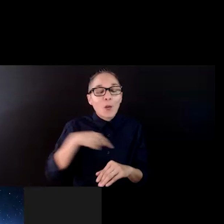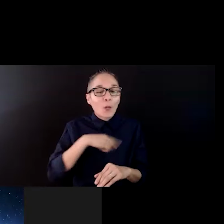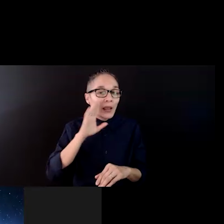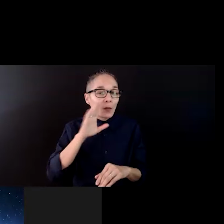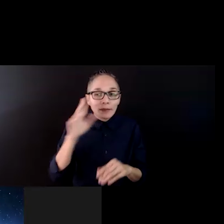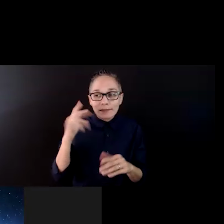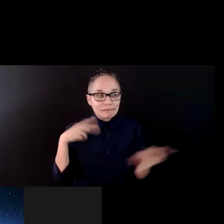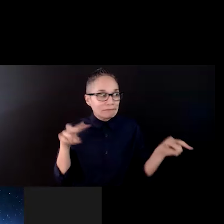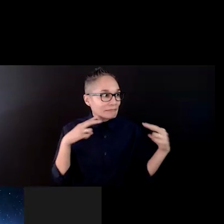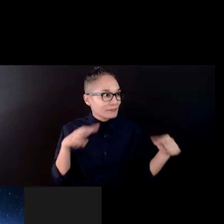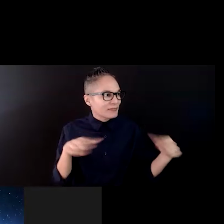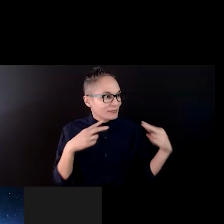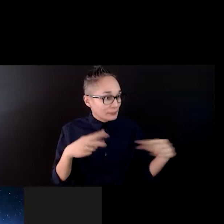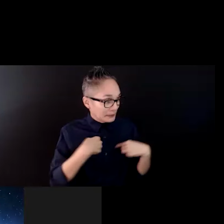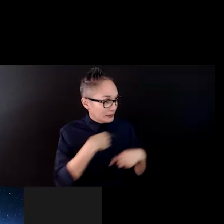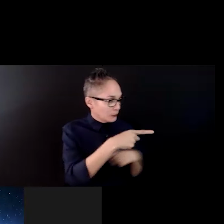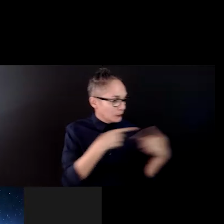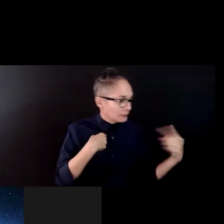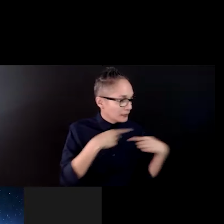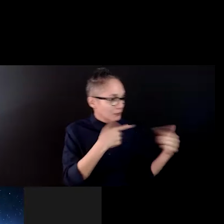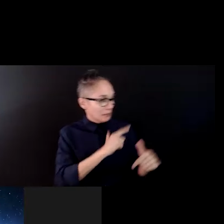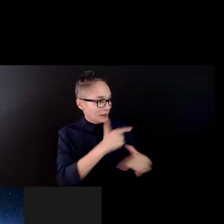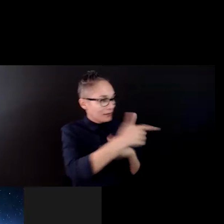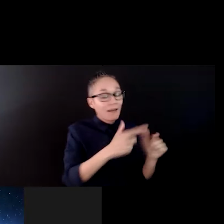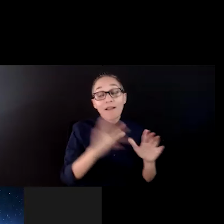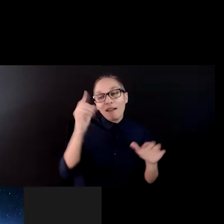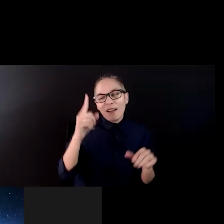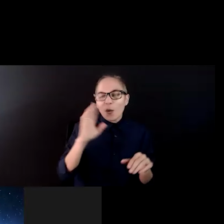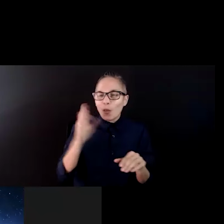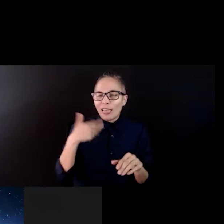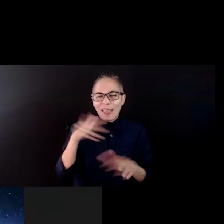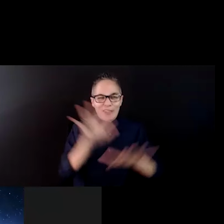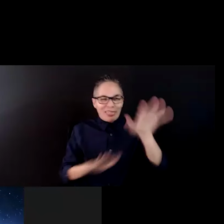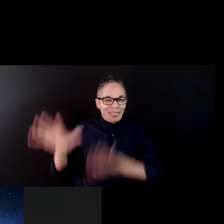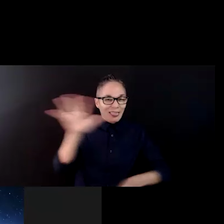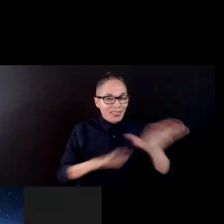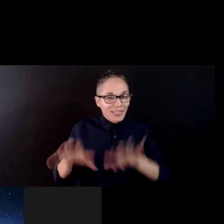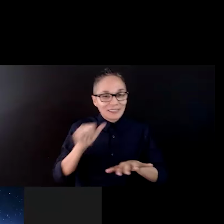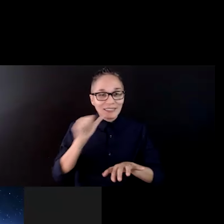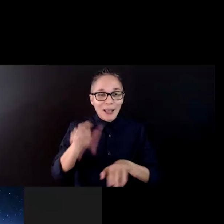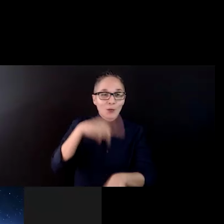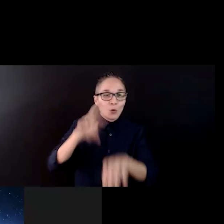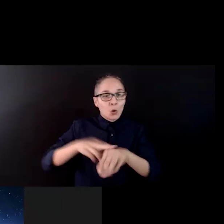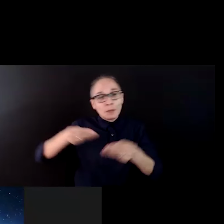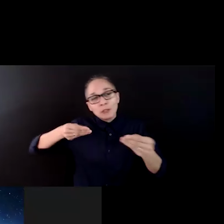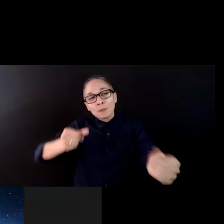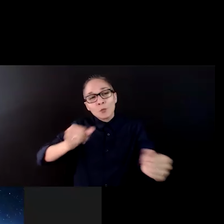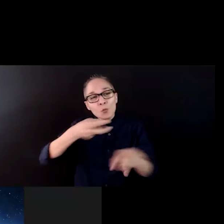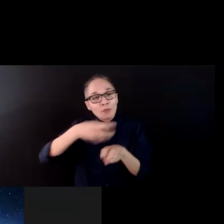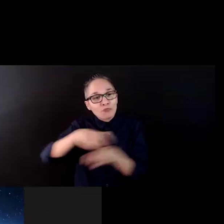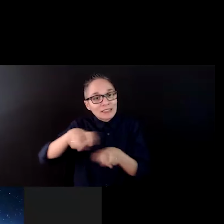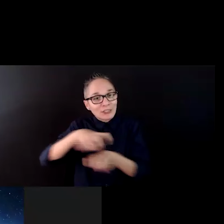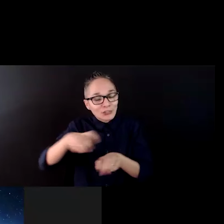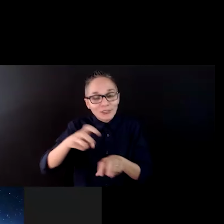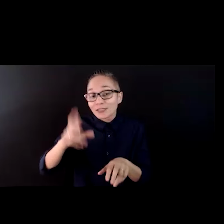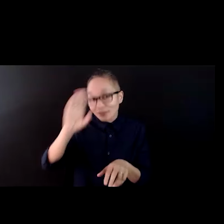at each other like, okay, who's Yeah. first, right? Our transitions will be a little bit wonkier than normal, which, as you know, mine